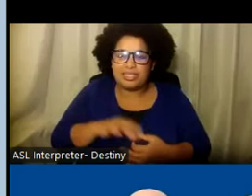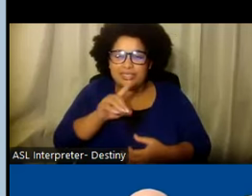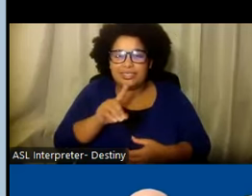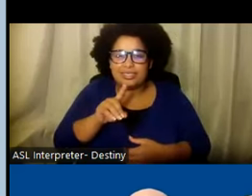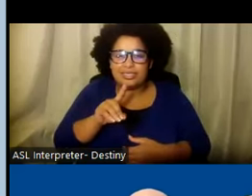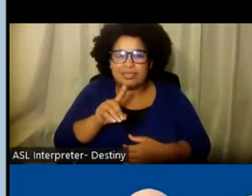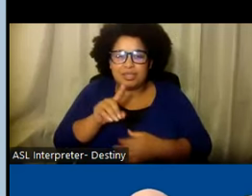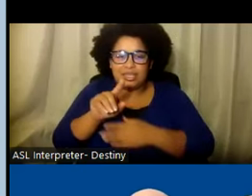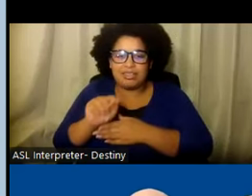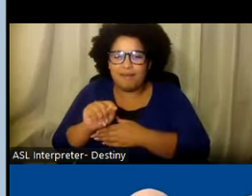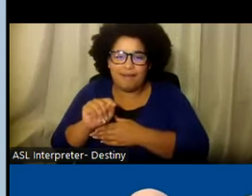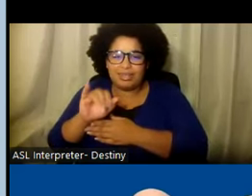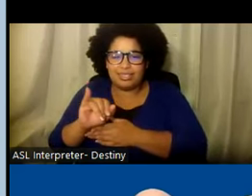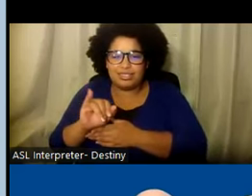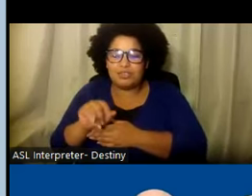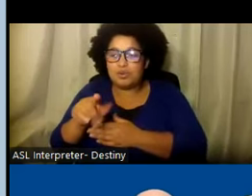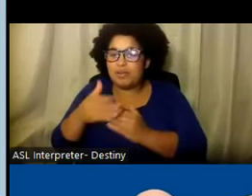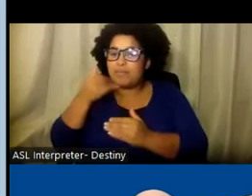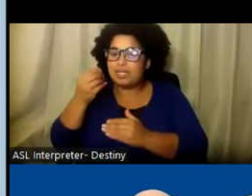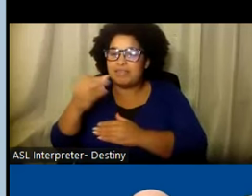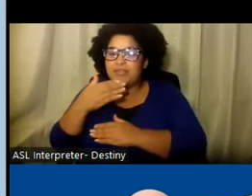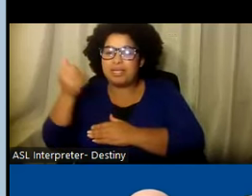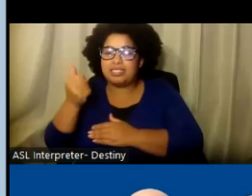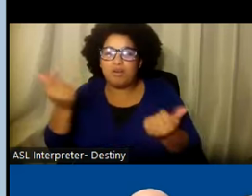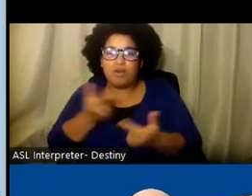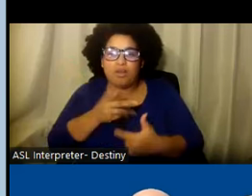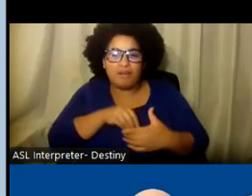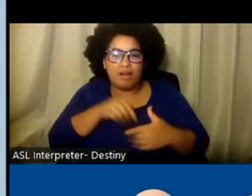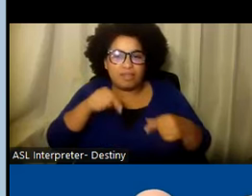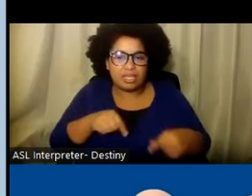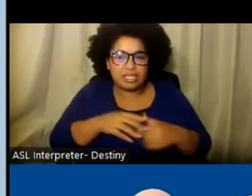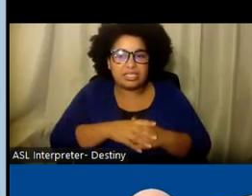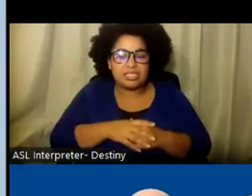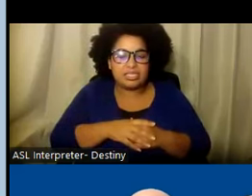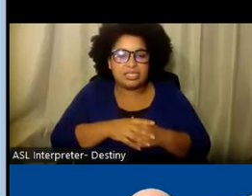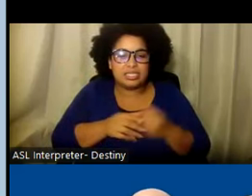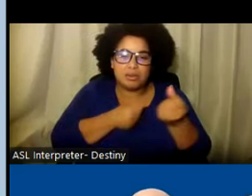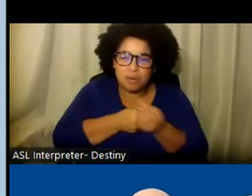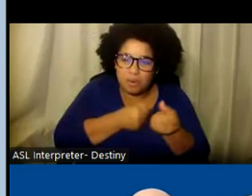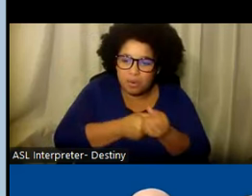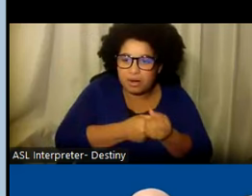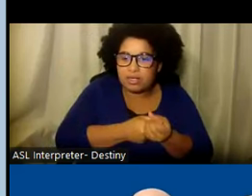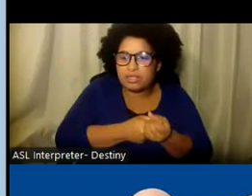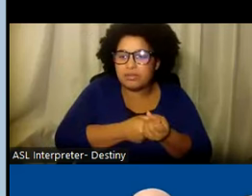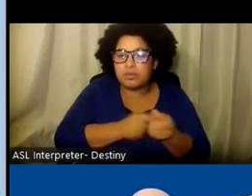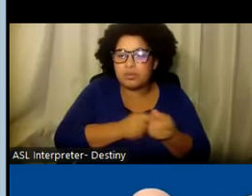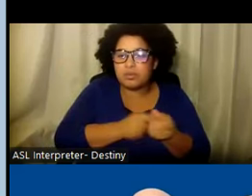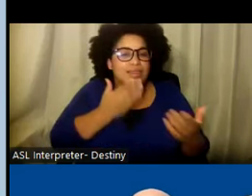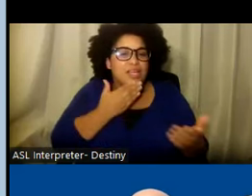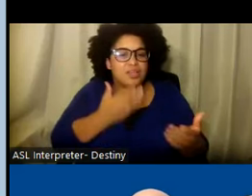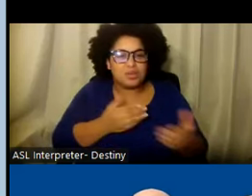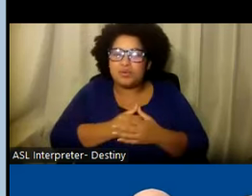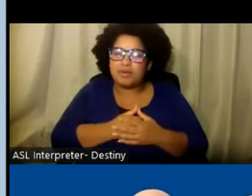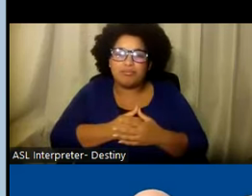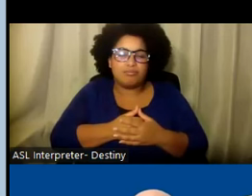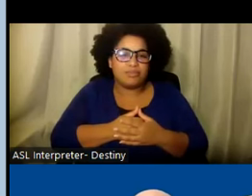You all are the best of the best. And to everyone who's been on this, supported it, we are so grateful. And ultimately,